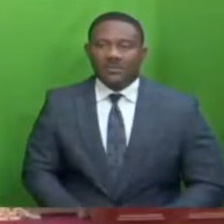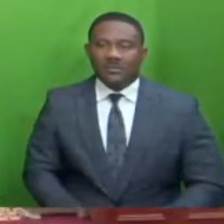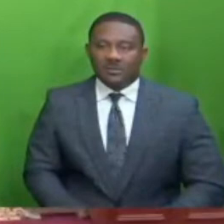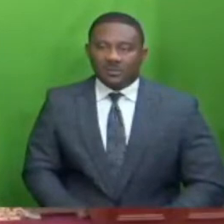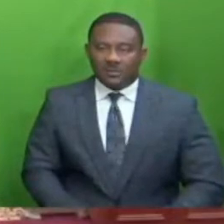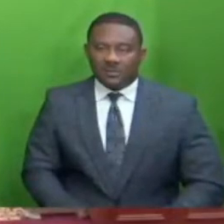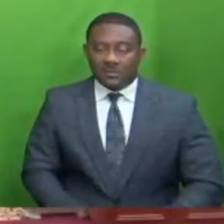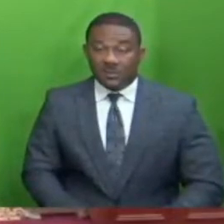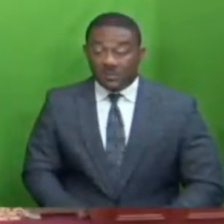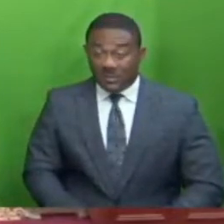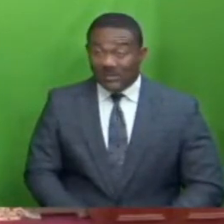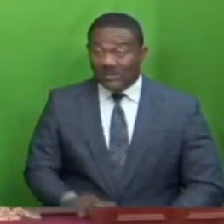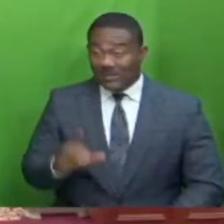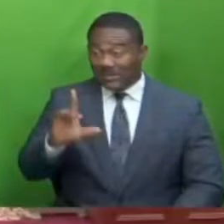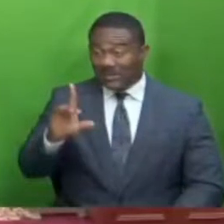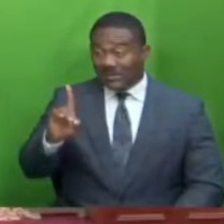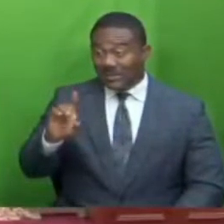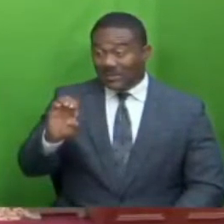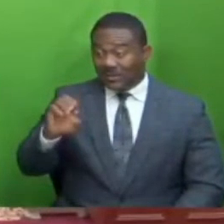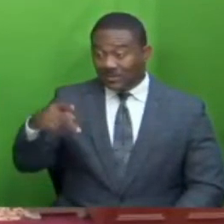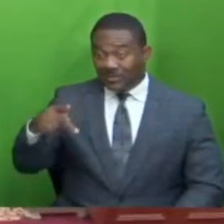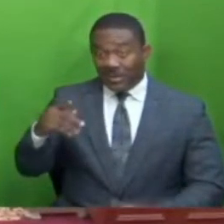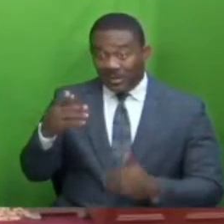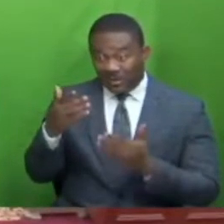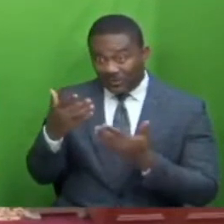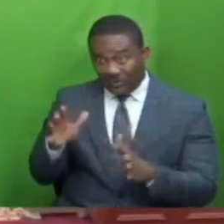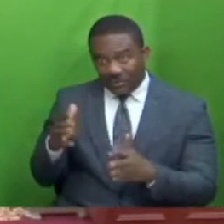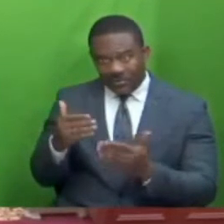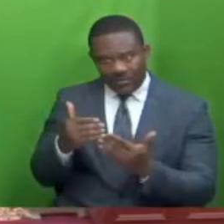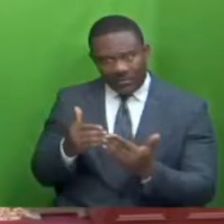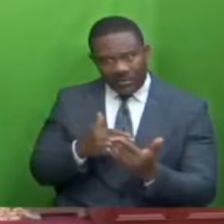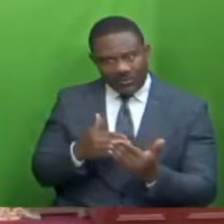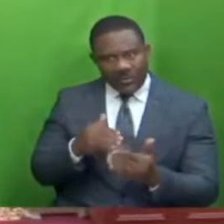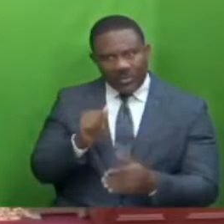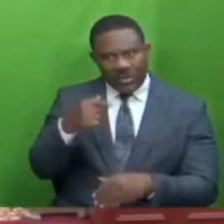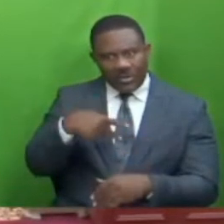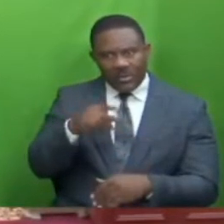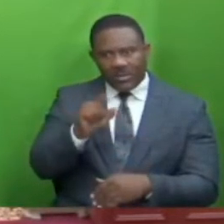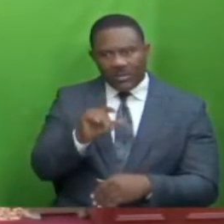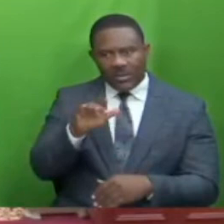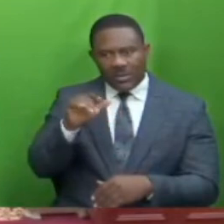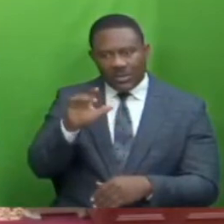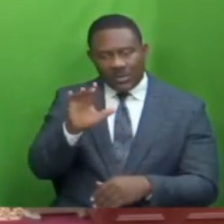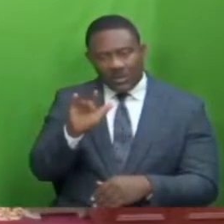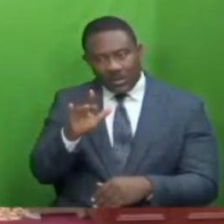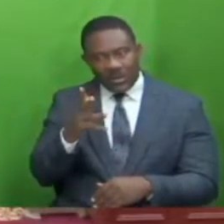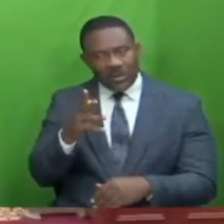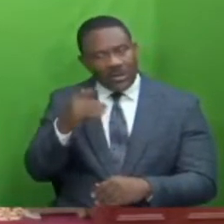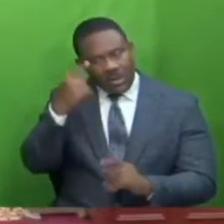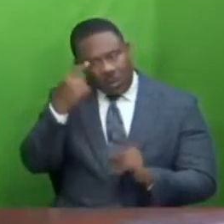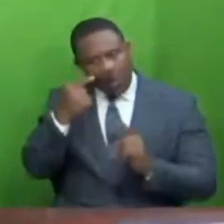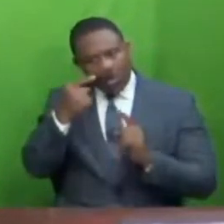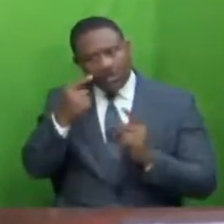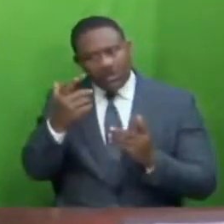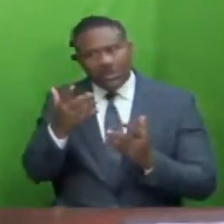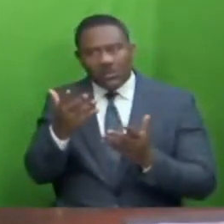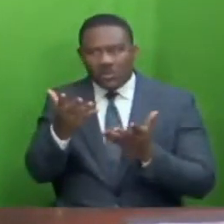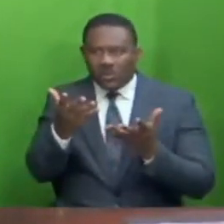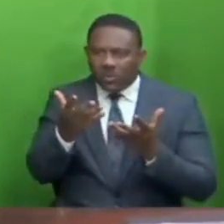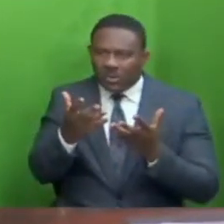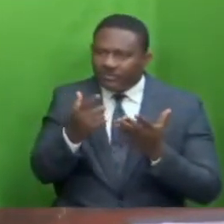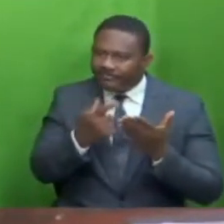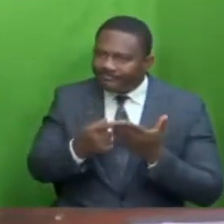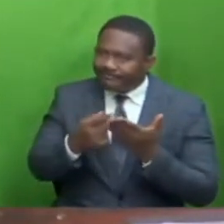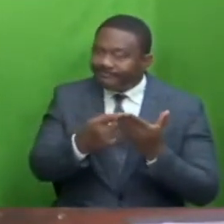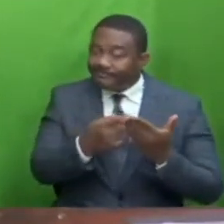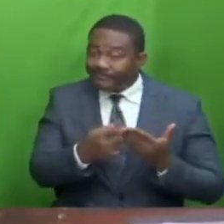complete the domestic debt operations, government announced in April 2023 its intention to further pursue the